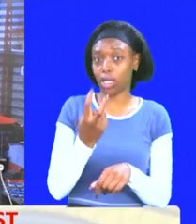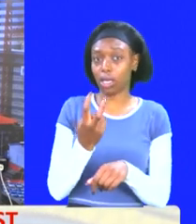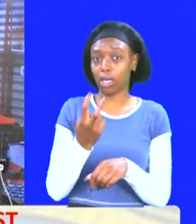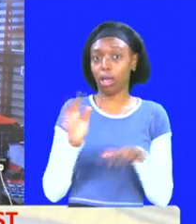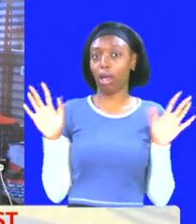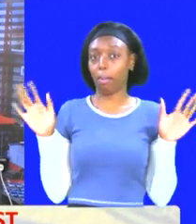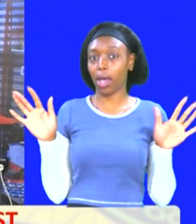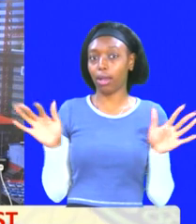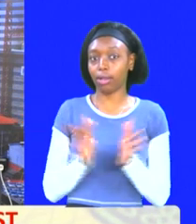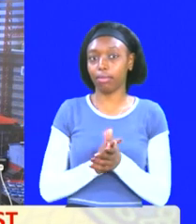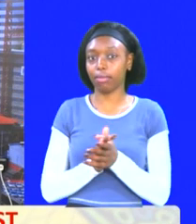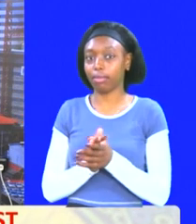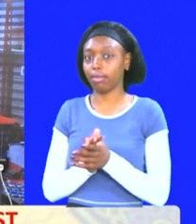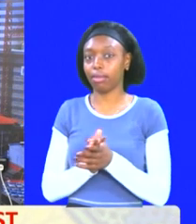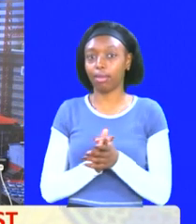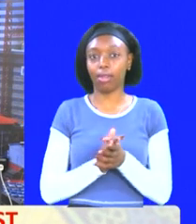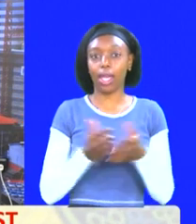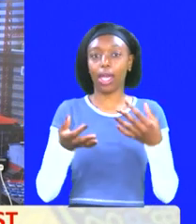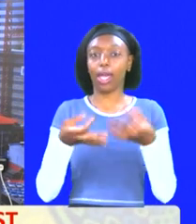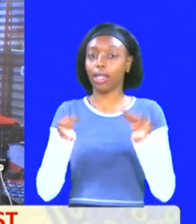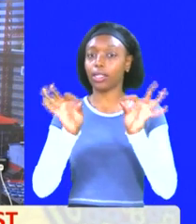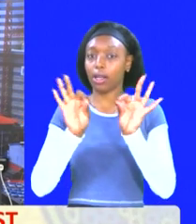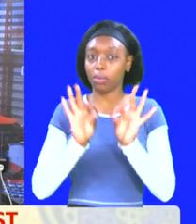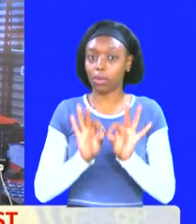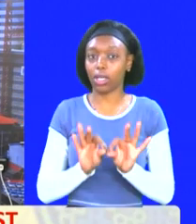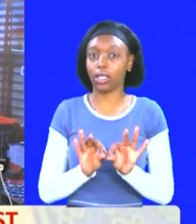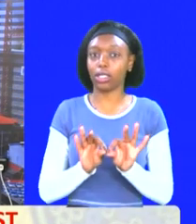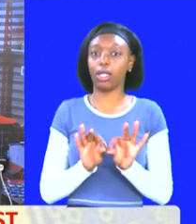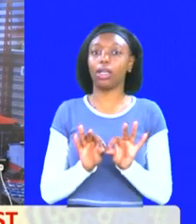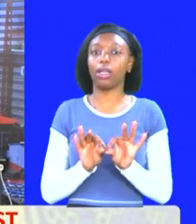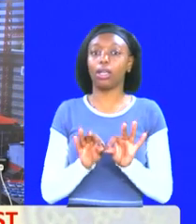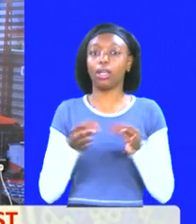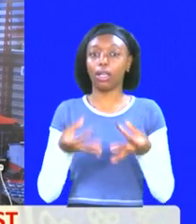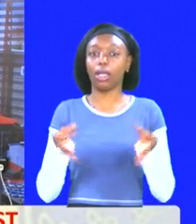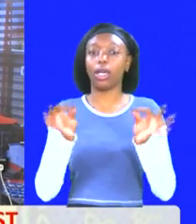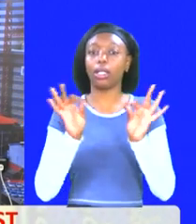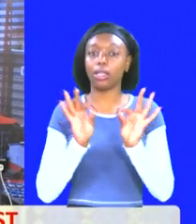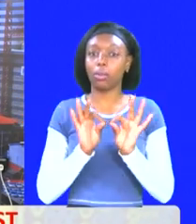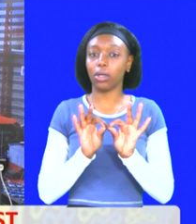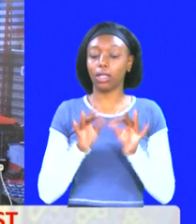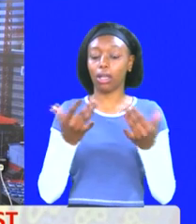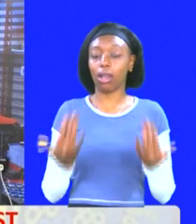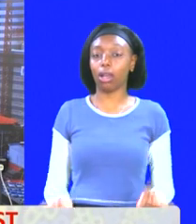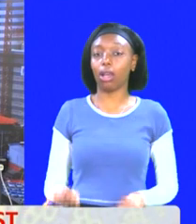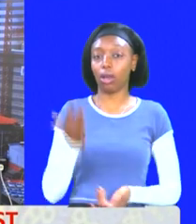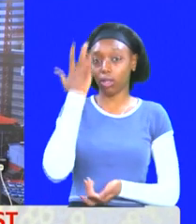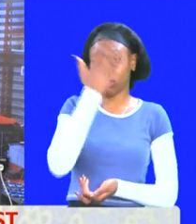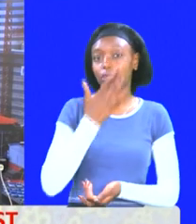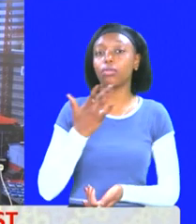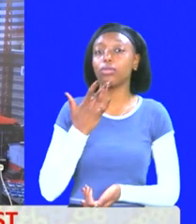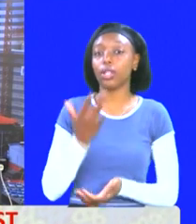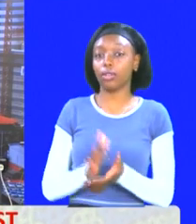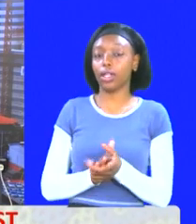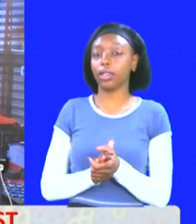trend na Flavian, and I hope ye pia atakuwa na piana, showing it to everything that you're saying to the people who are deaf in the community. Like in this show,